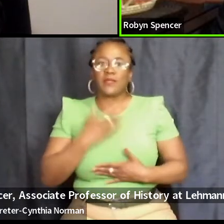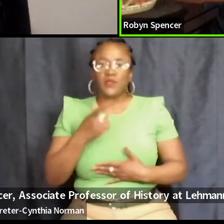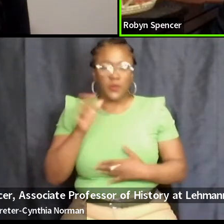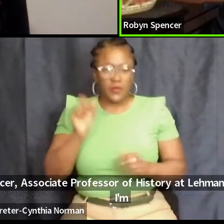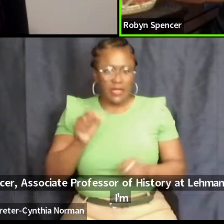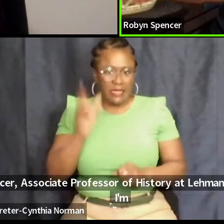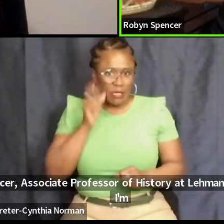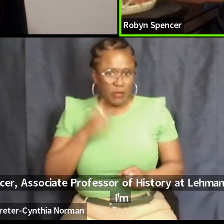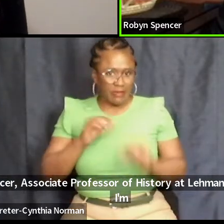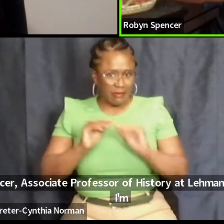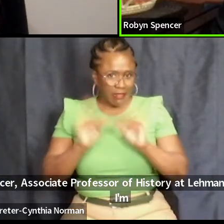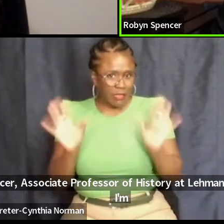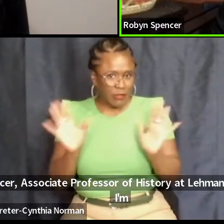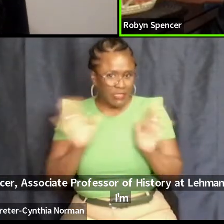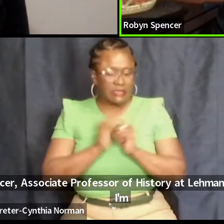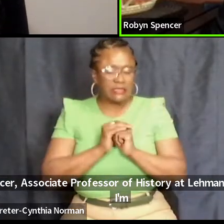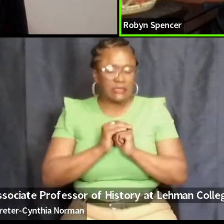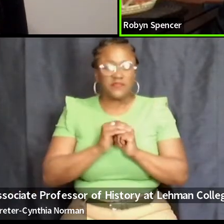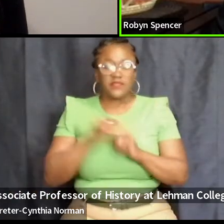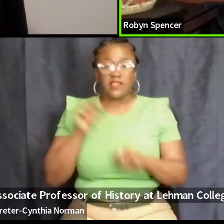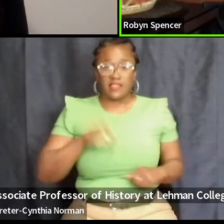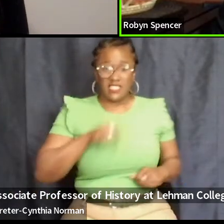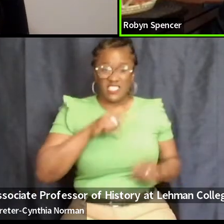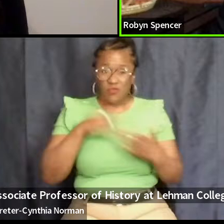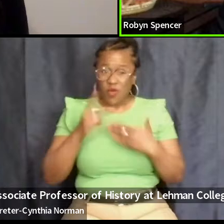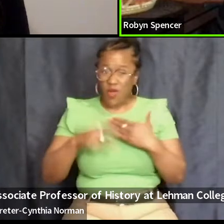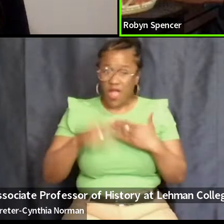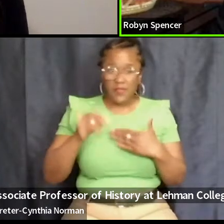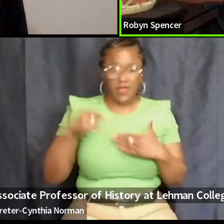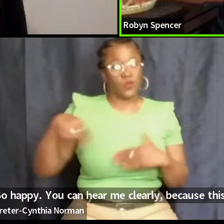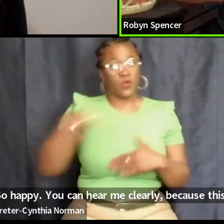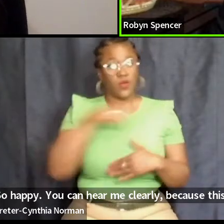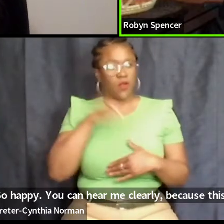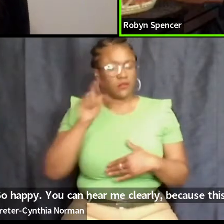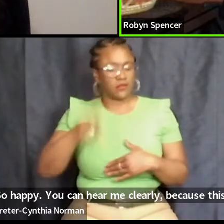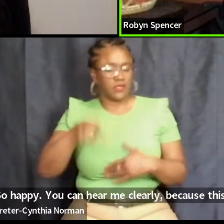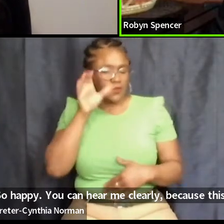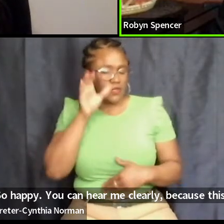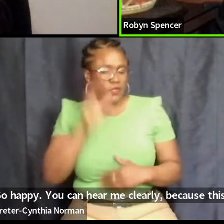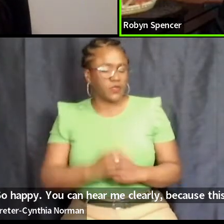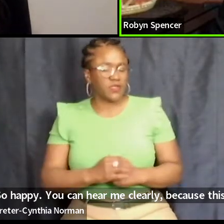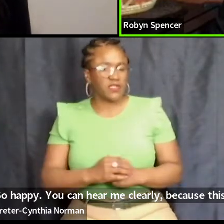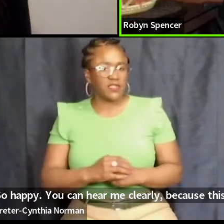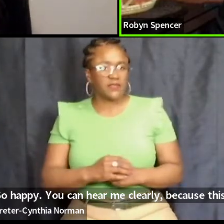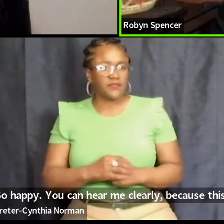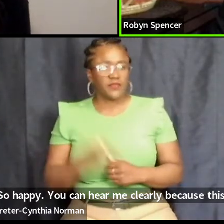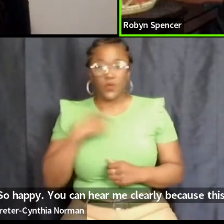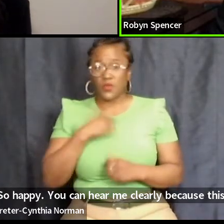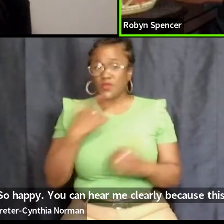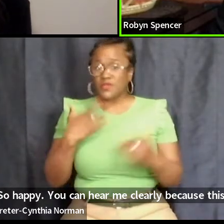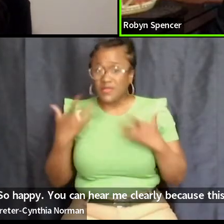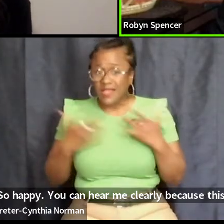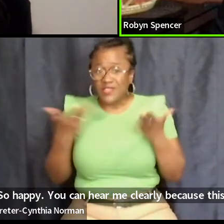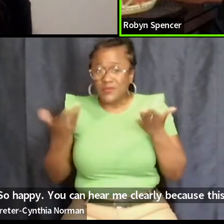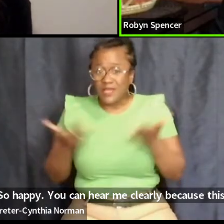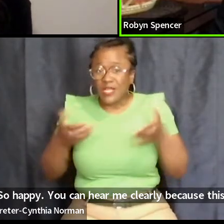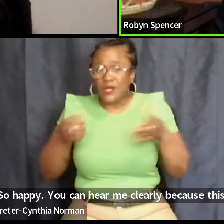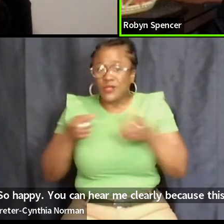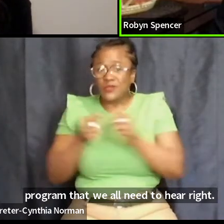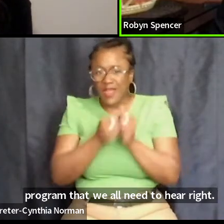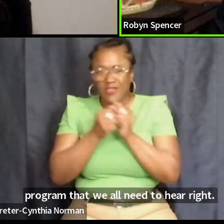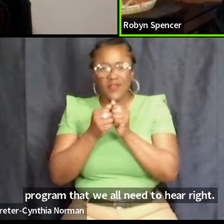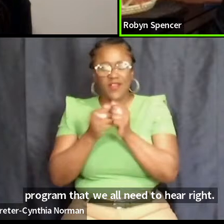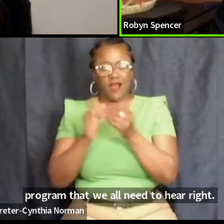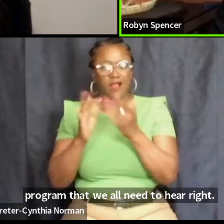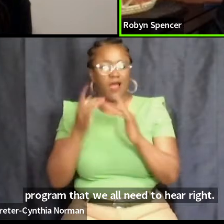me clearly, because this is a program that we all need to hear. Right, we're so delighted to be together online for